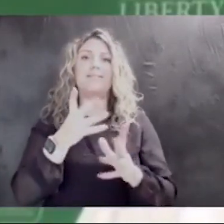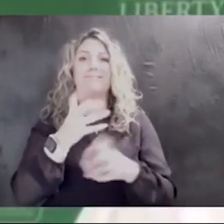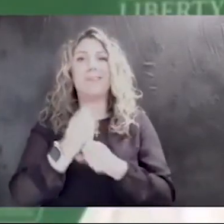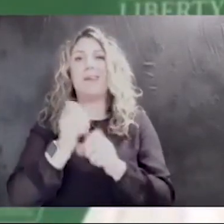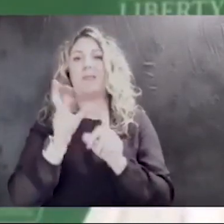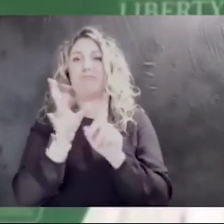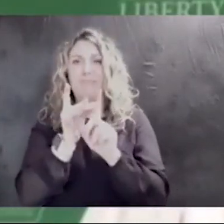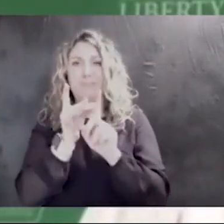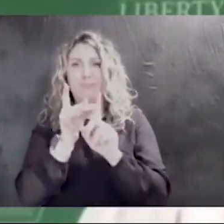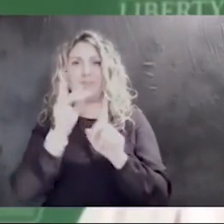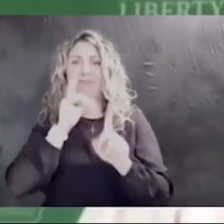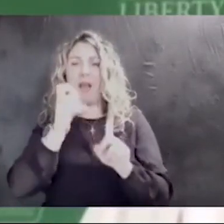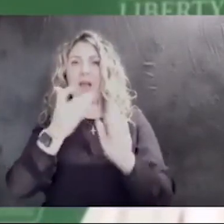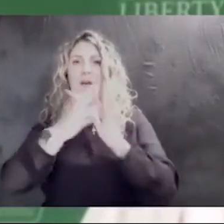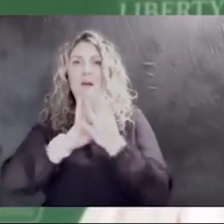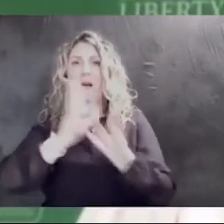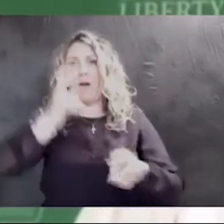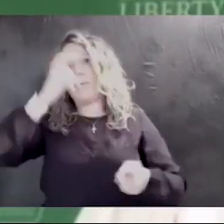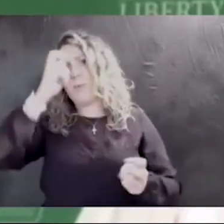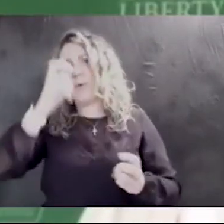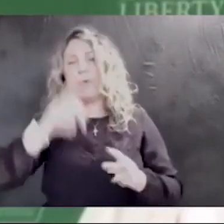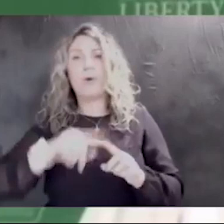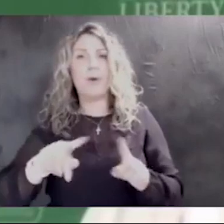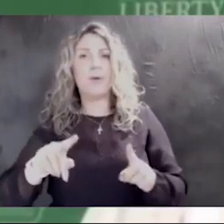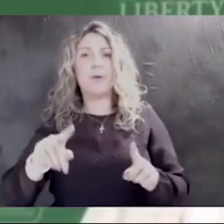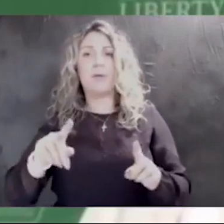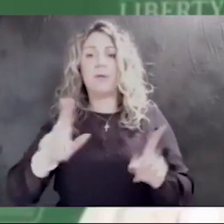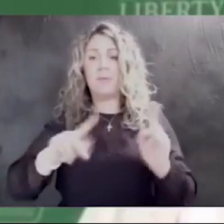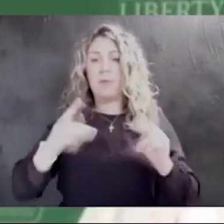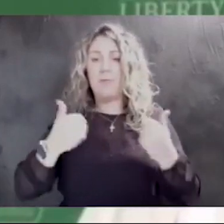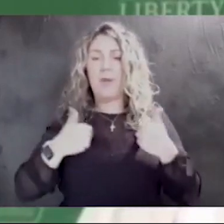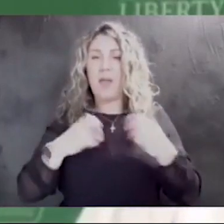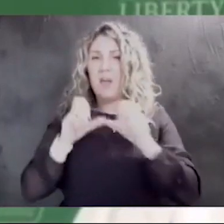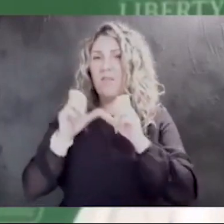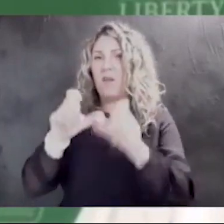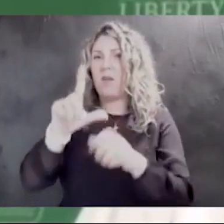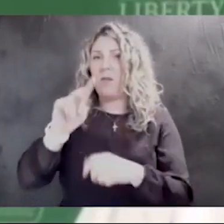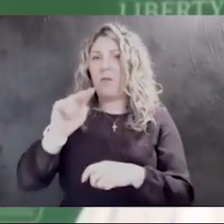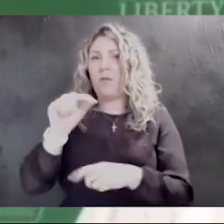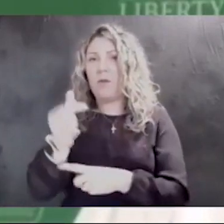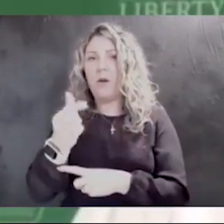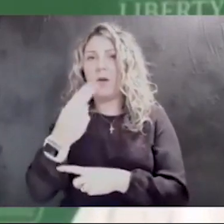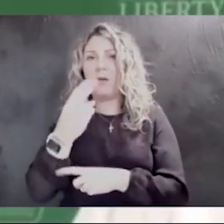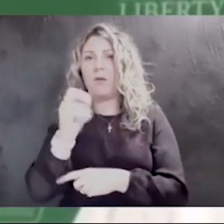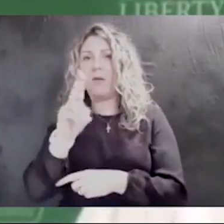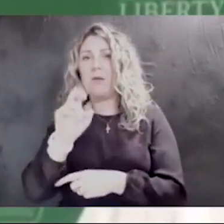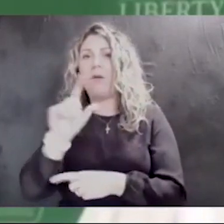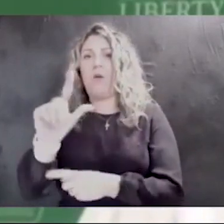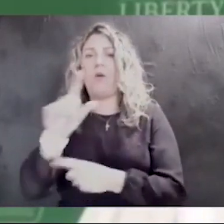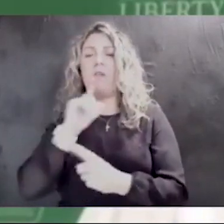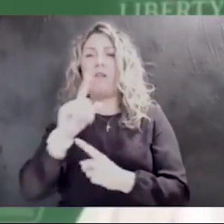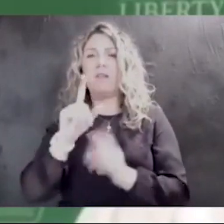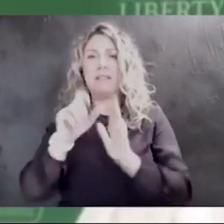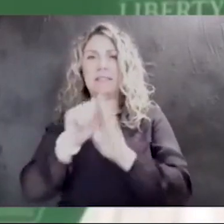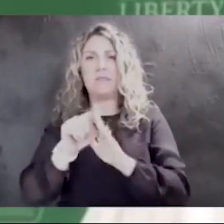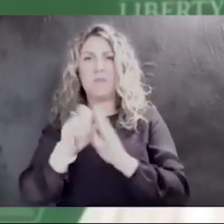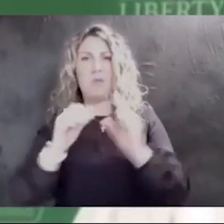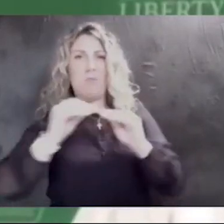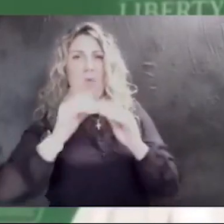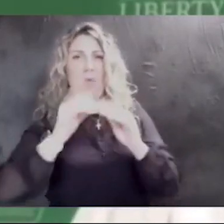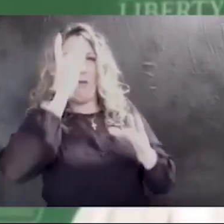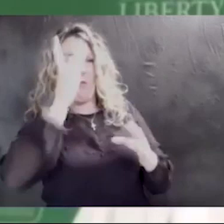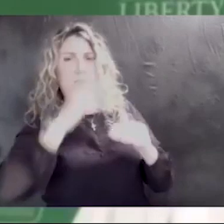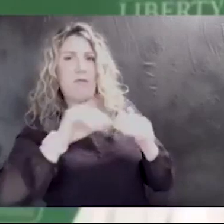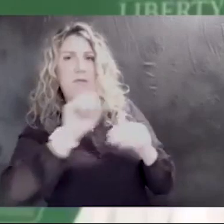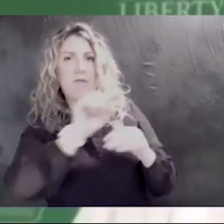that ill. And we do see that people who have long haul syndromes tend to be actually more ill than the others. So